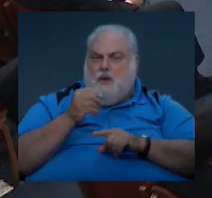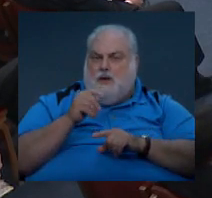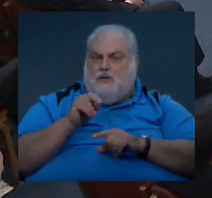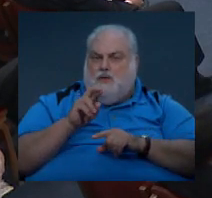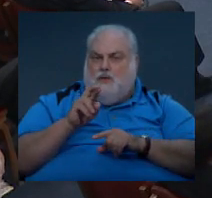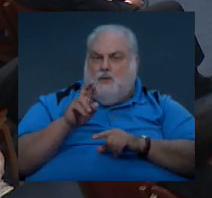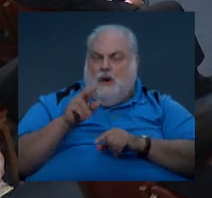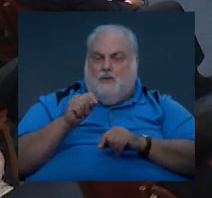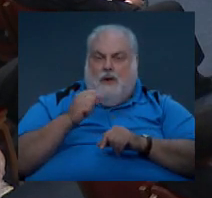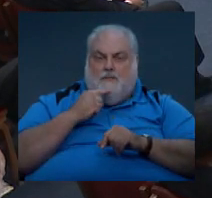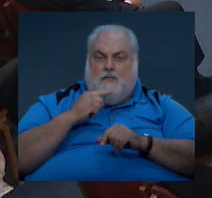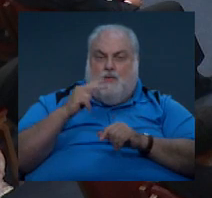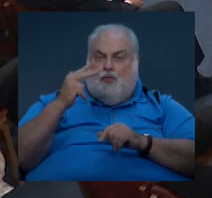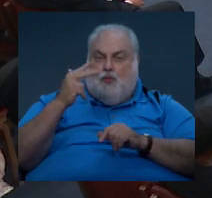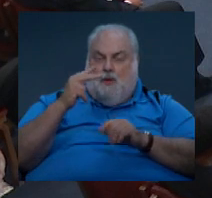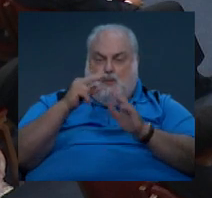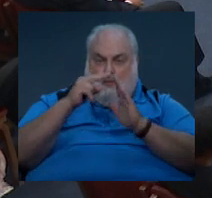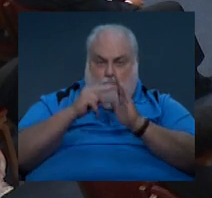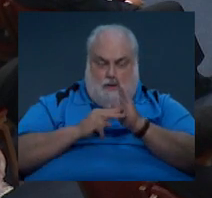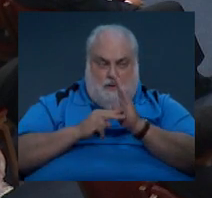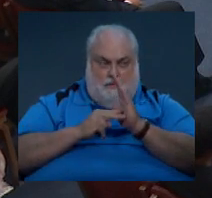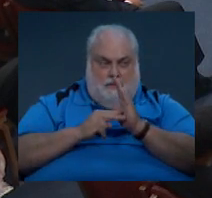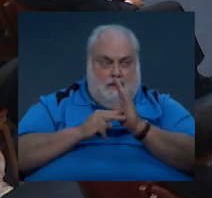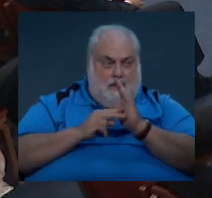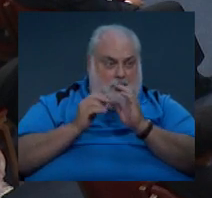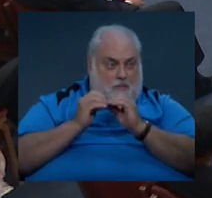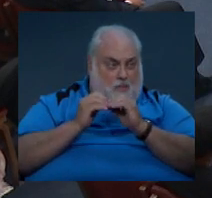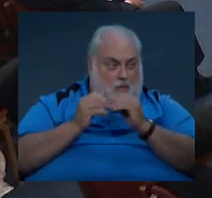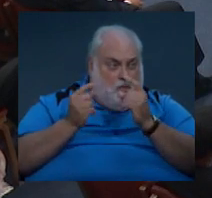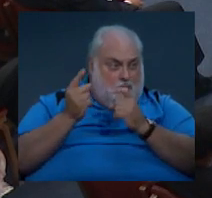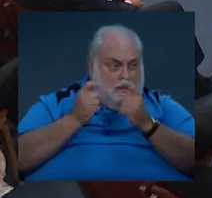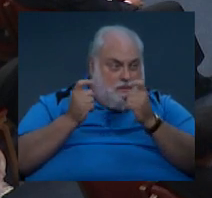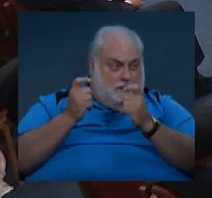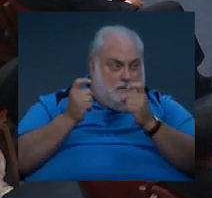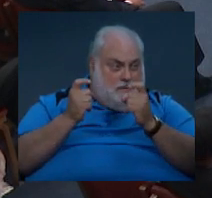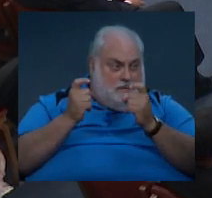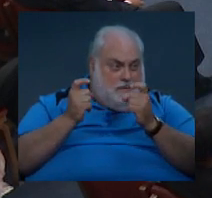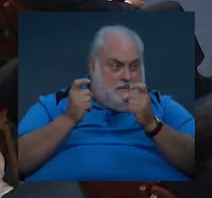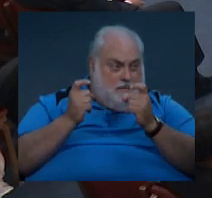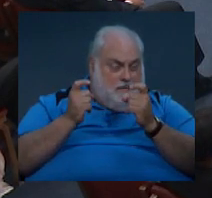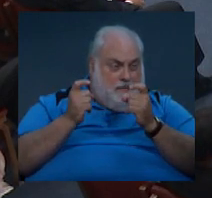We've now had 3 readings of the ordinances. Are there any questions?